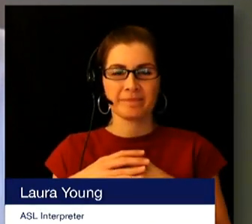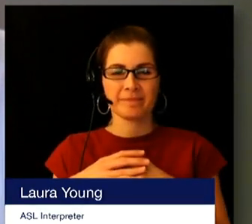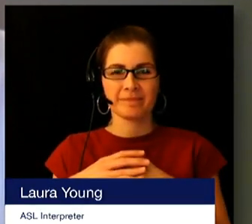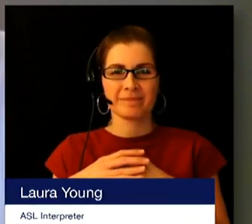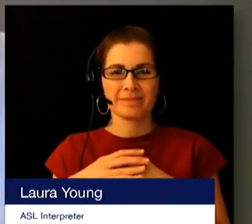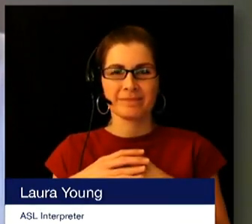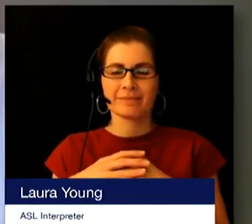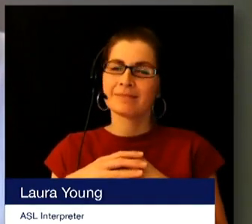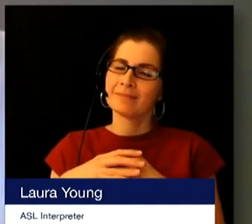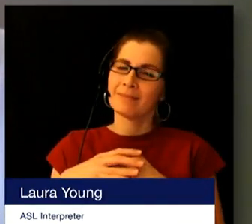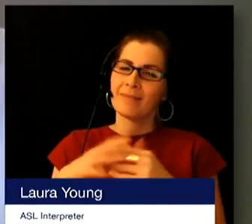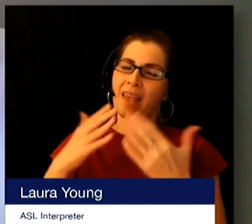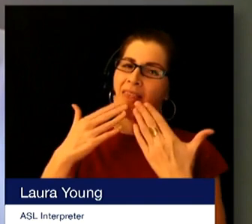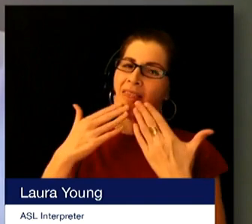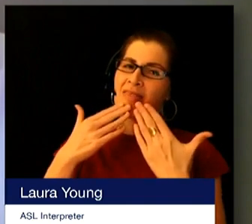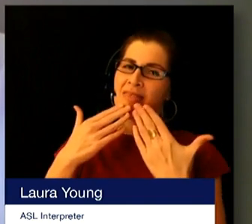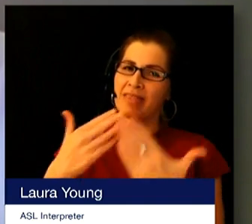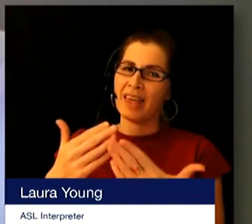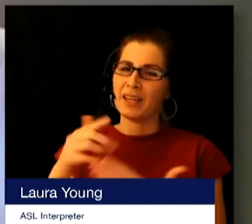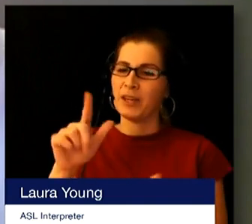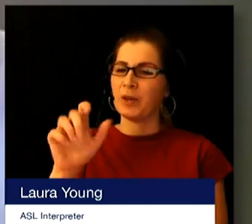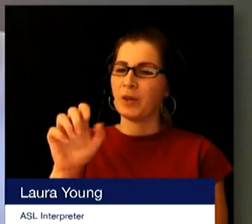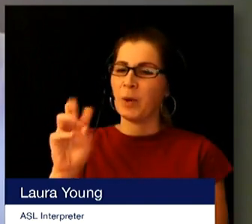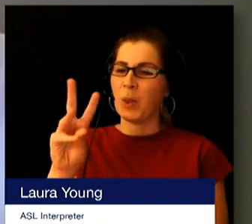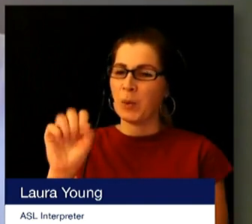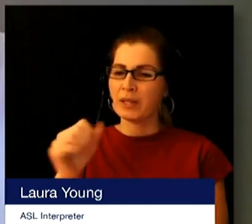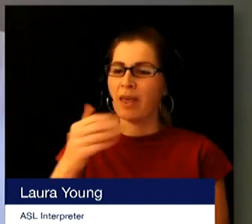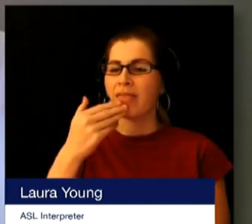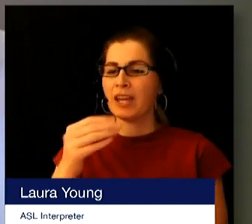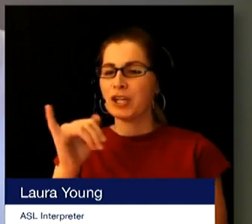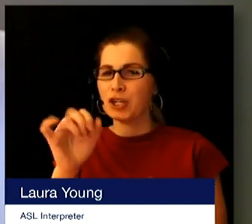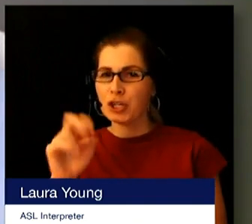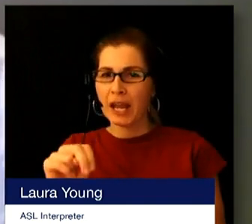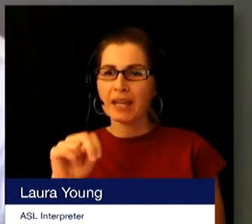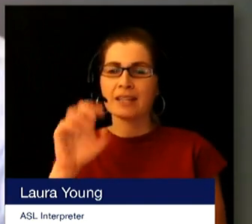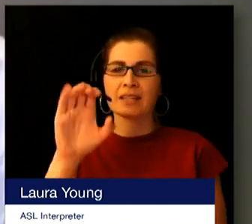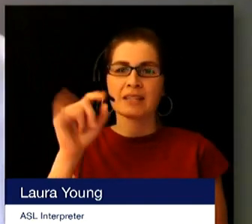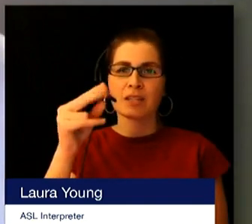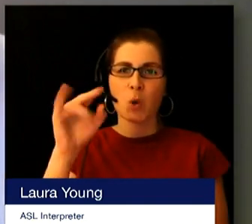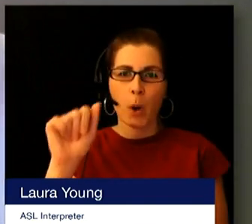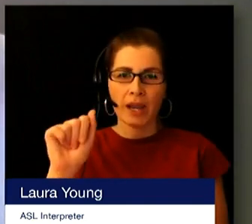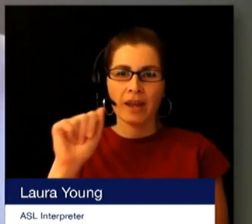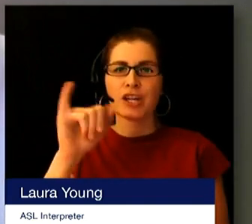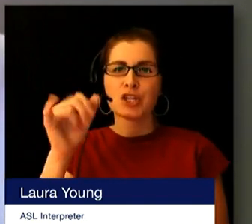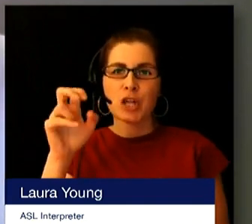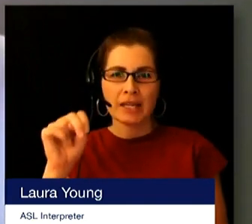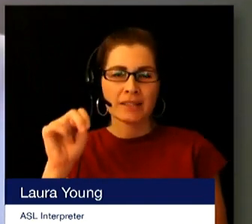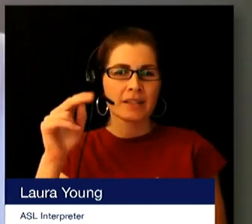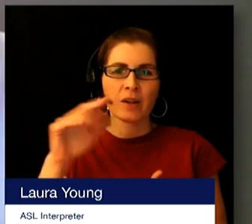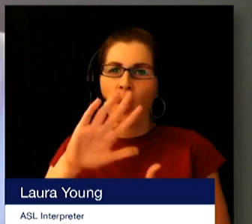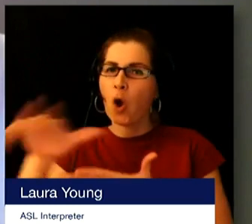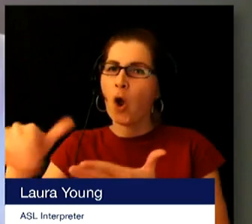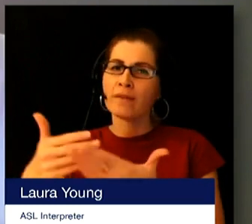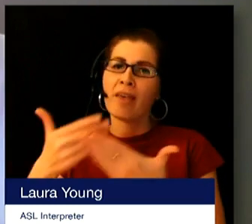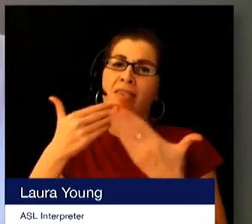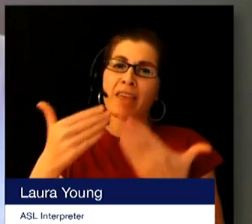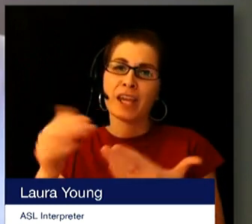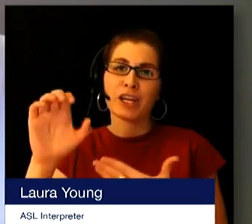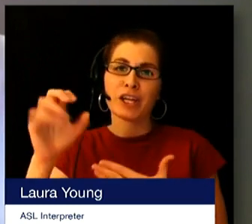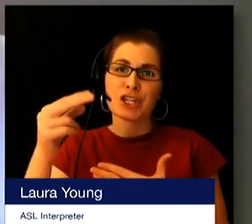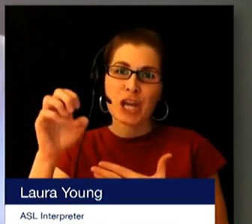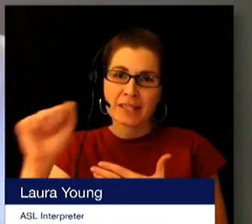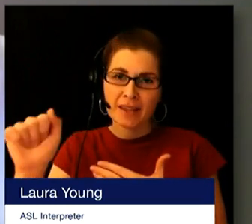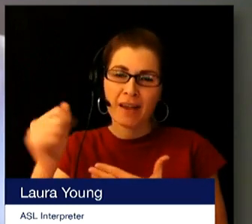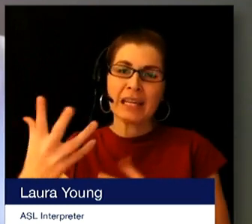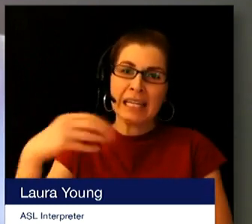Thank you to Lewis, my colleague, to Jason, Cyntoia, to Preston for being in that video. I've seen that a few times now, and it